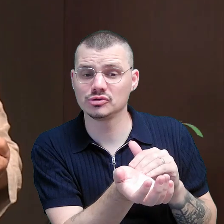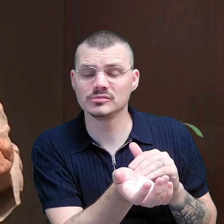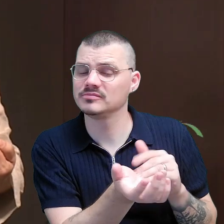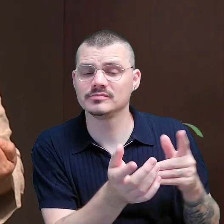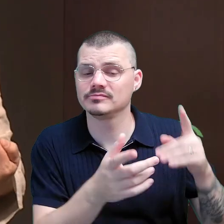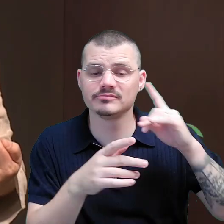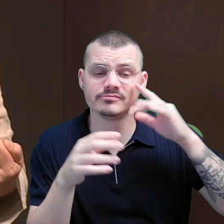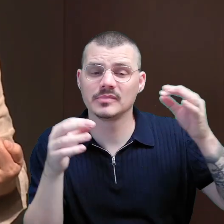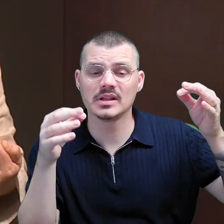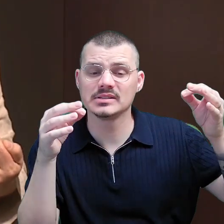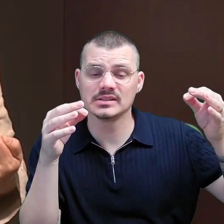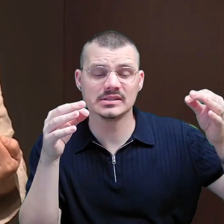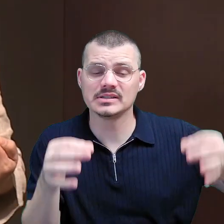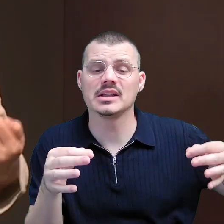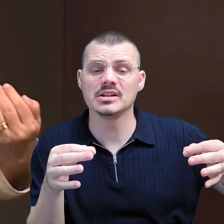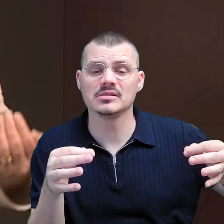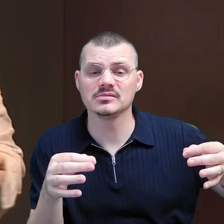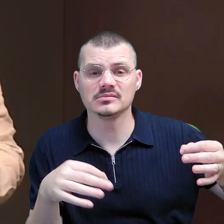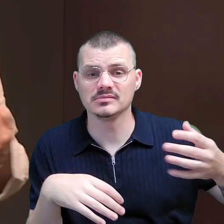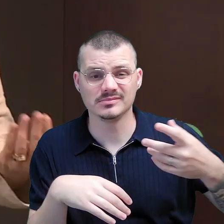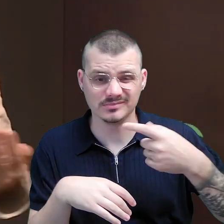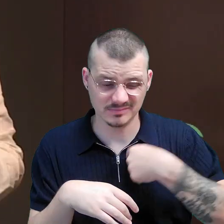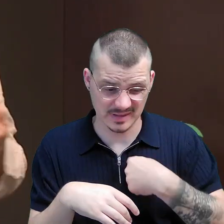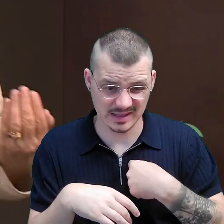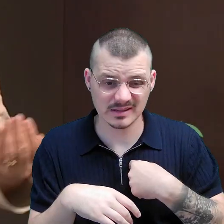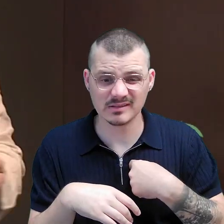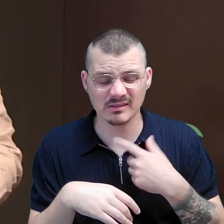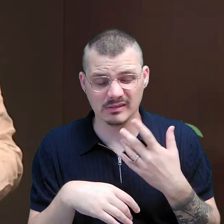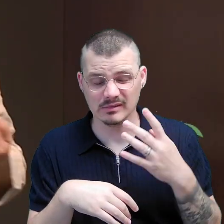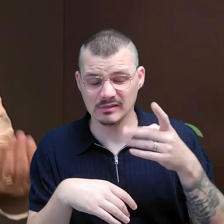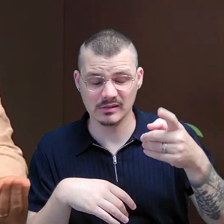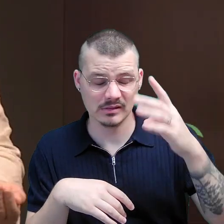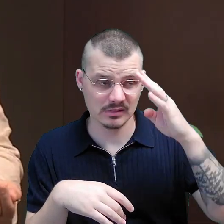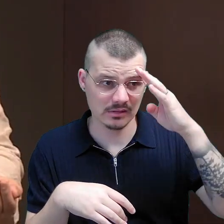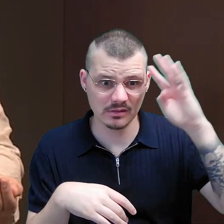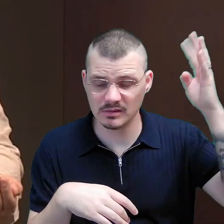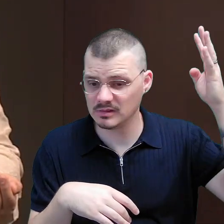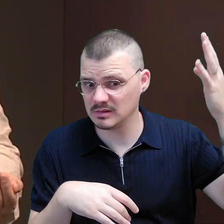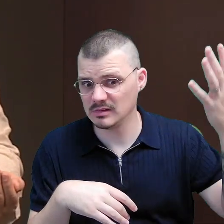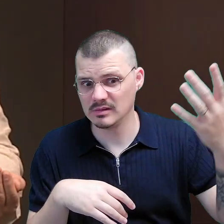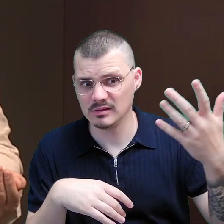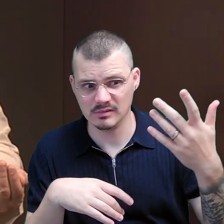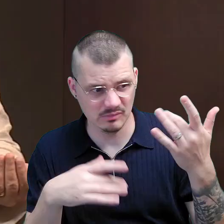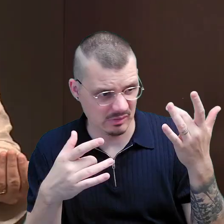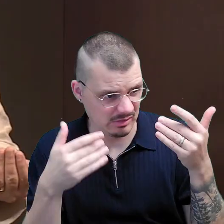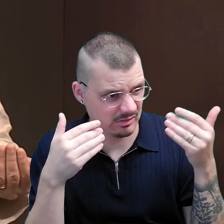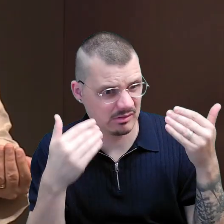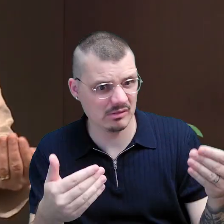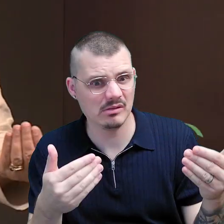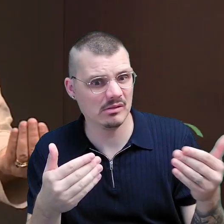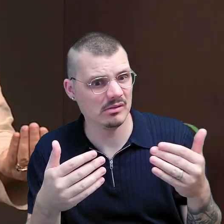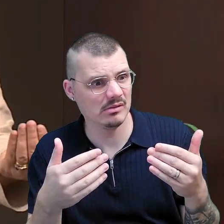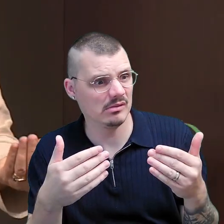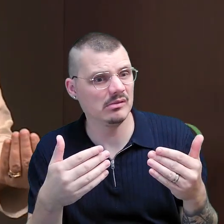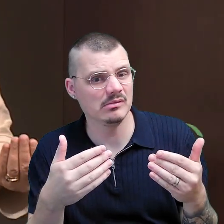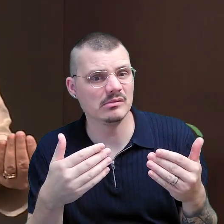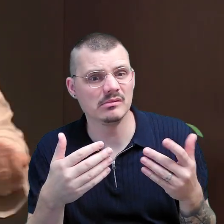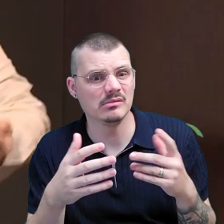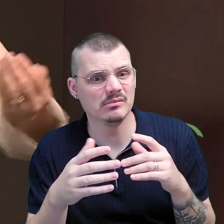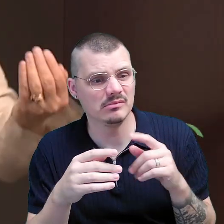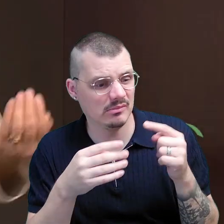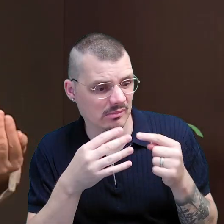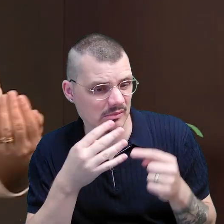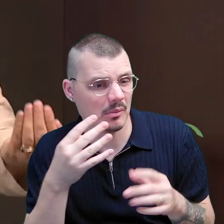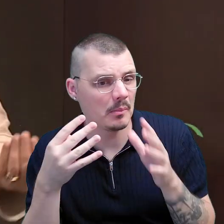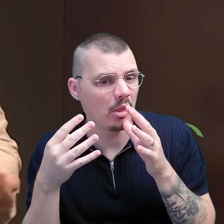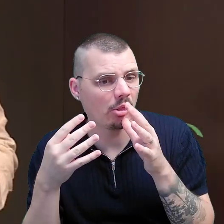just decided that I must be out of my mind too, to go along with